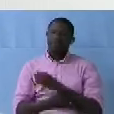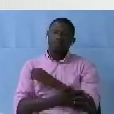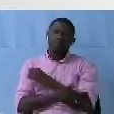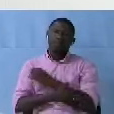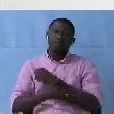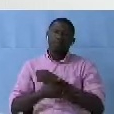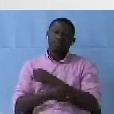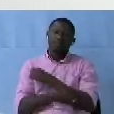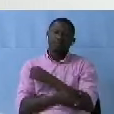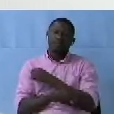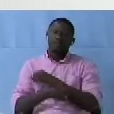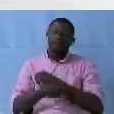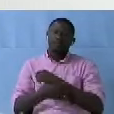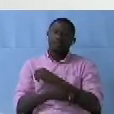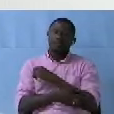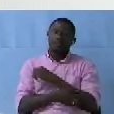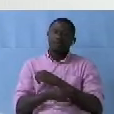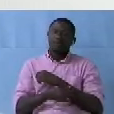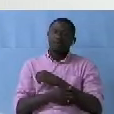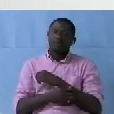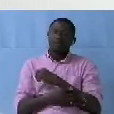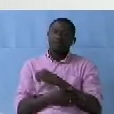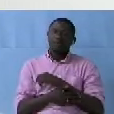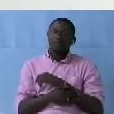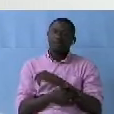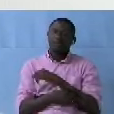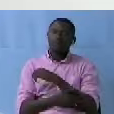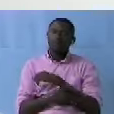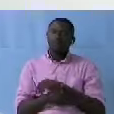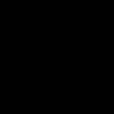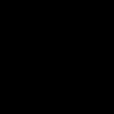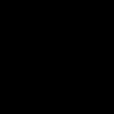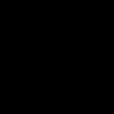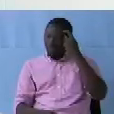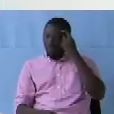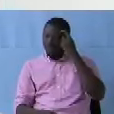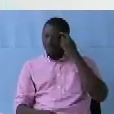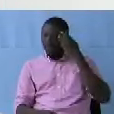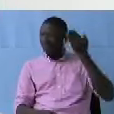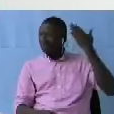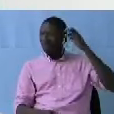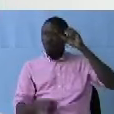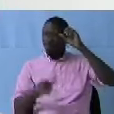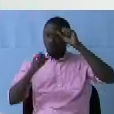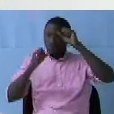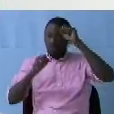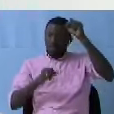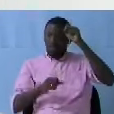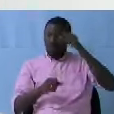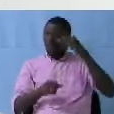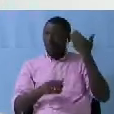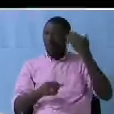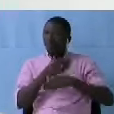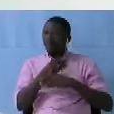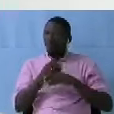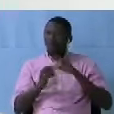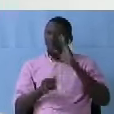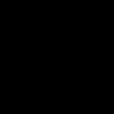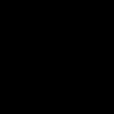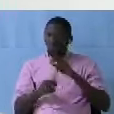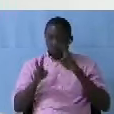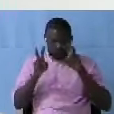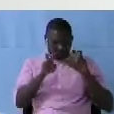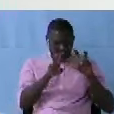Mbir la bo xamné luñu réccu la doon. And I think the former president should have an examination.